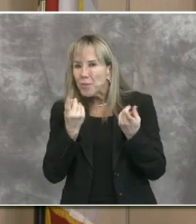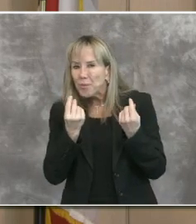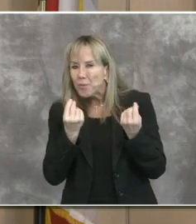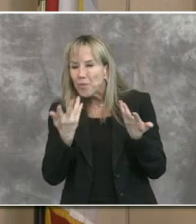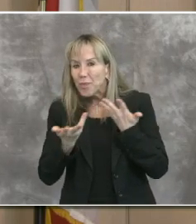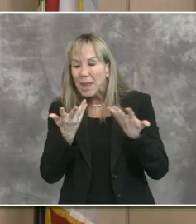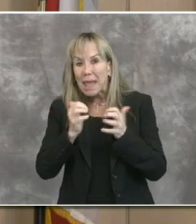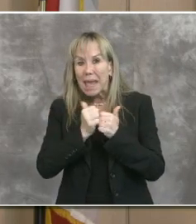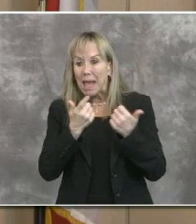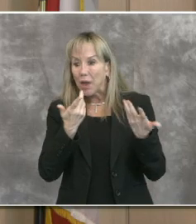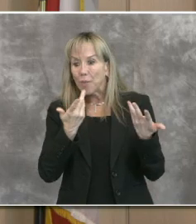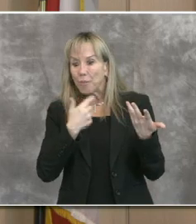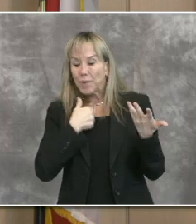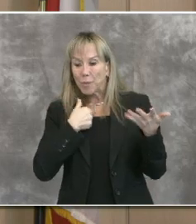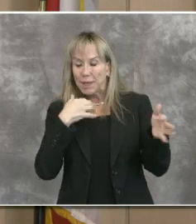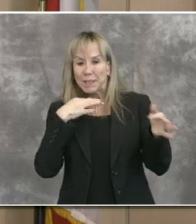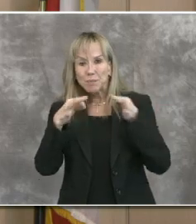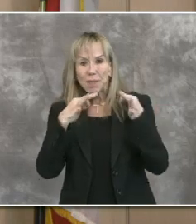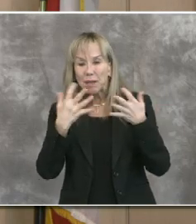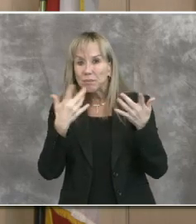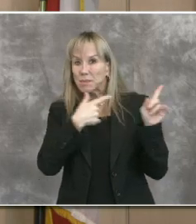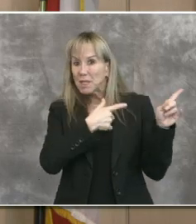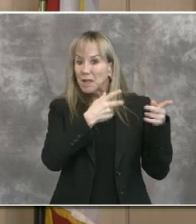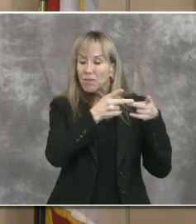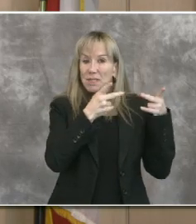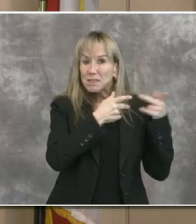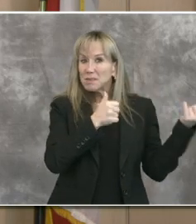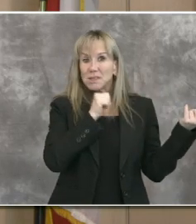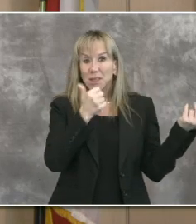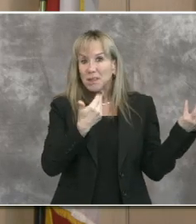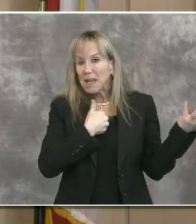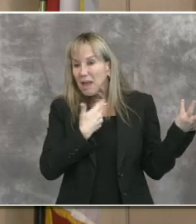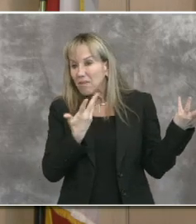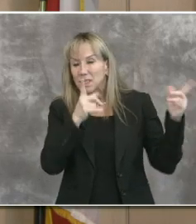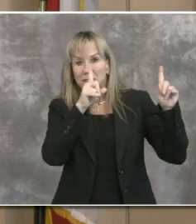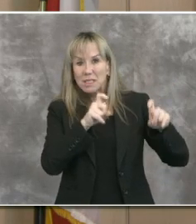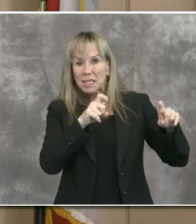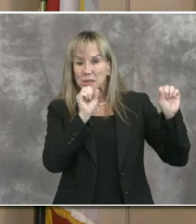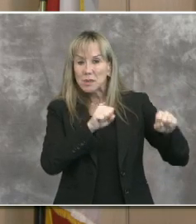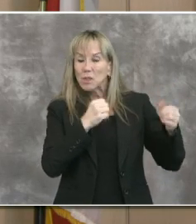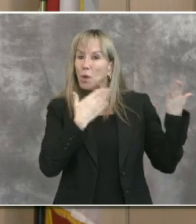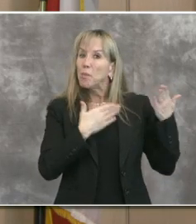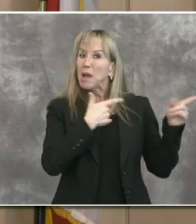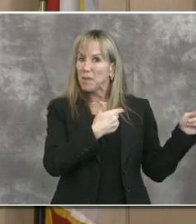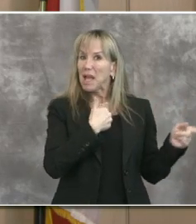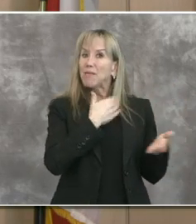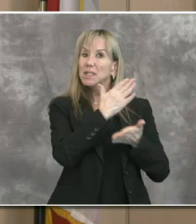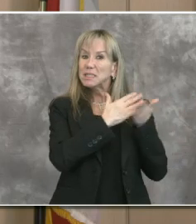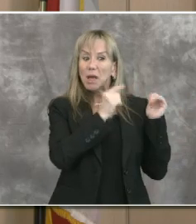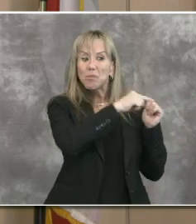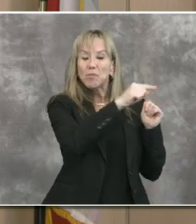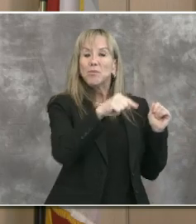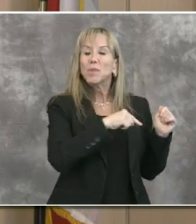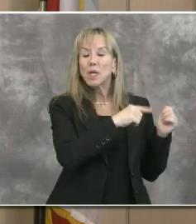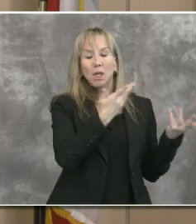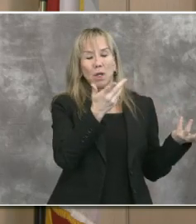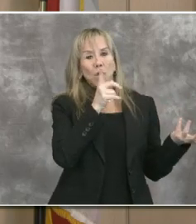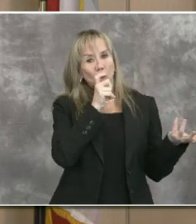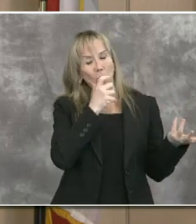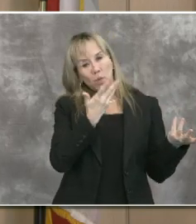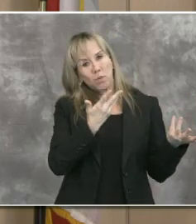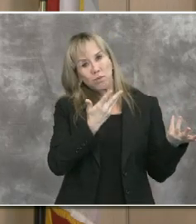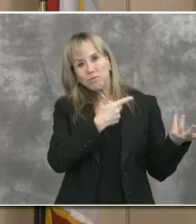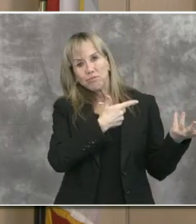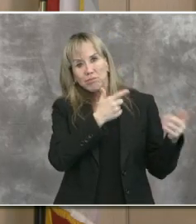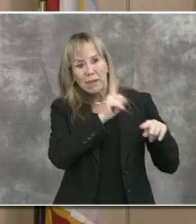have testing capability, so they may not be testing asymptomatic patients who, if they are infected, would bring that infection home